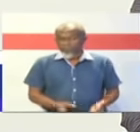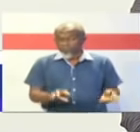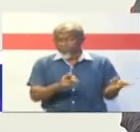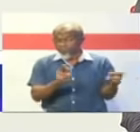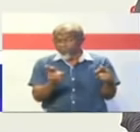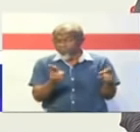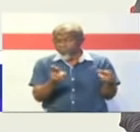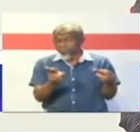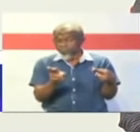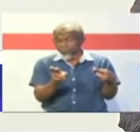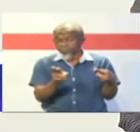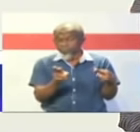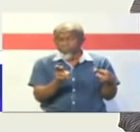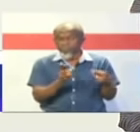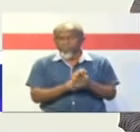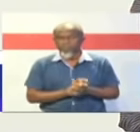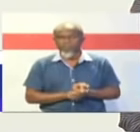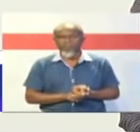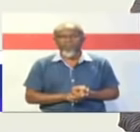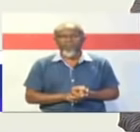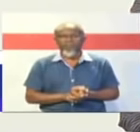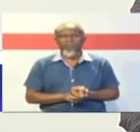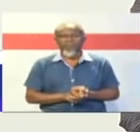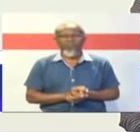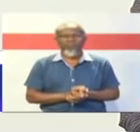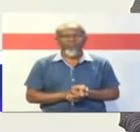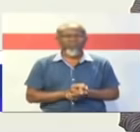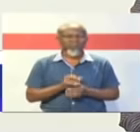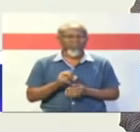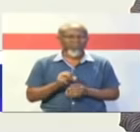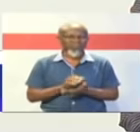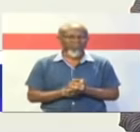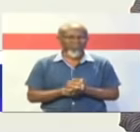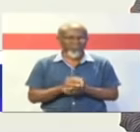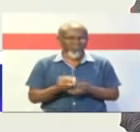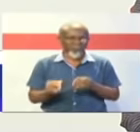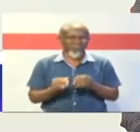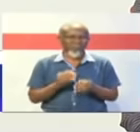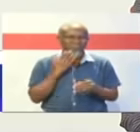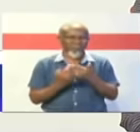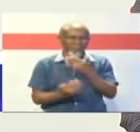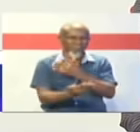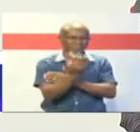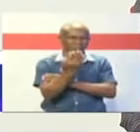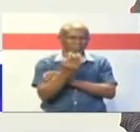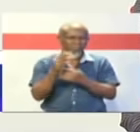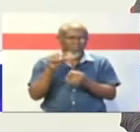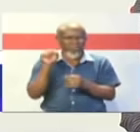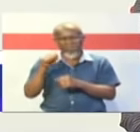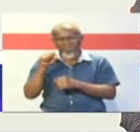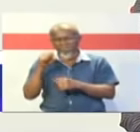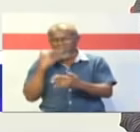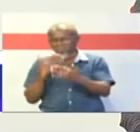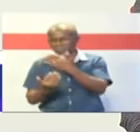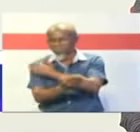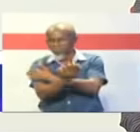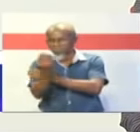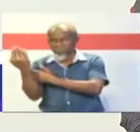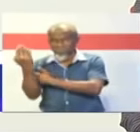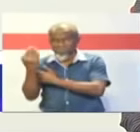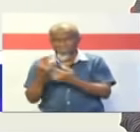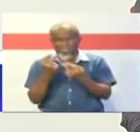Are we ready with Guardian Media Limited? Yes, are you hearing me? Yes, good morning. Yes, good